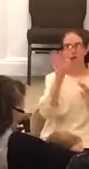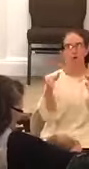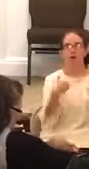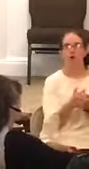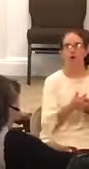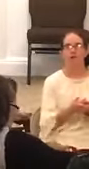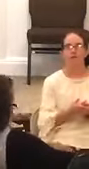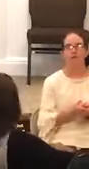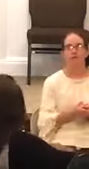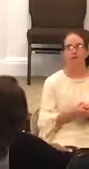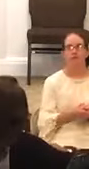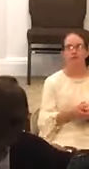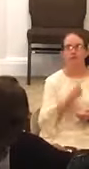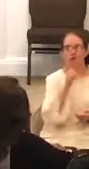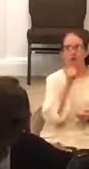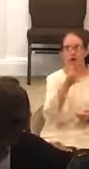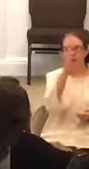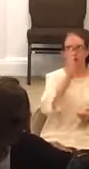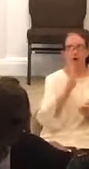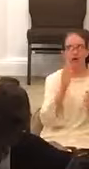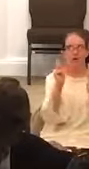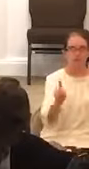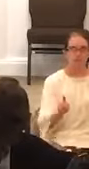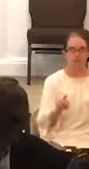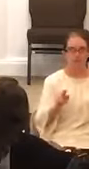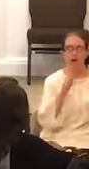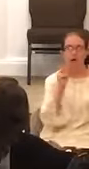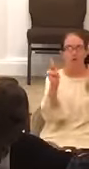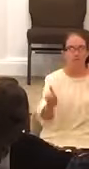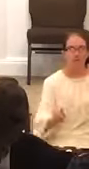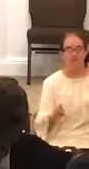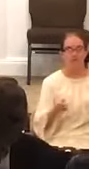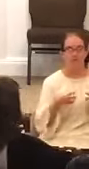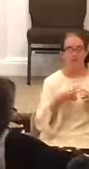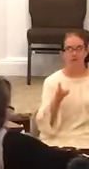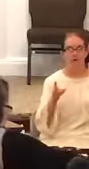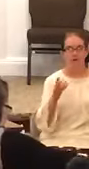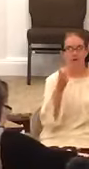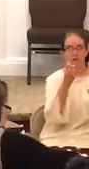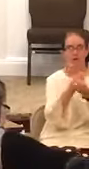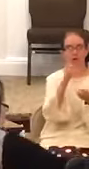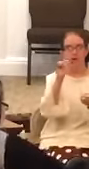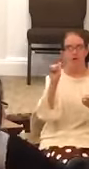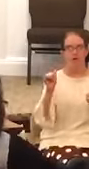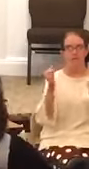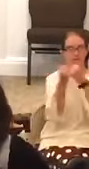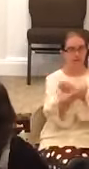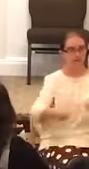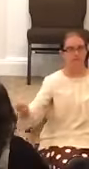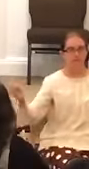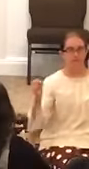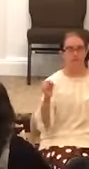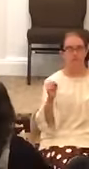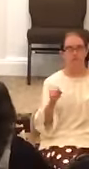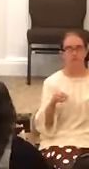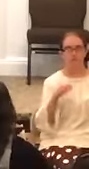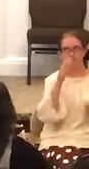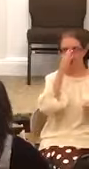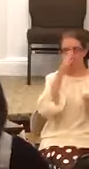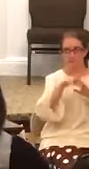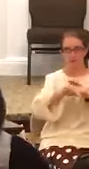Amen. Ungodly people are people that very seldom will be saved. Amen. They're people on the very outer